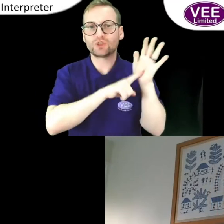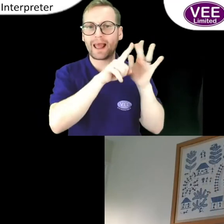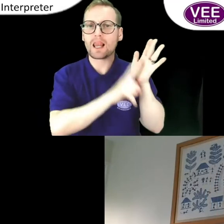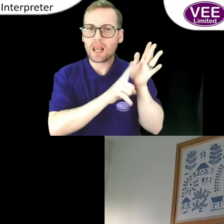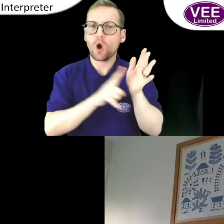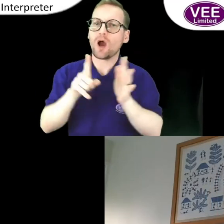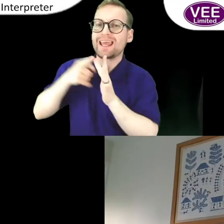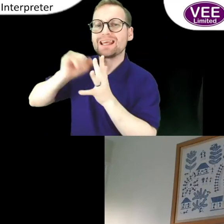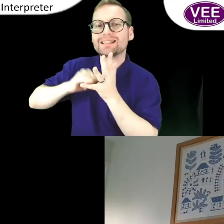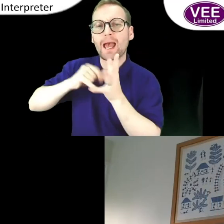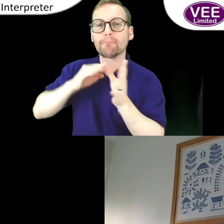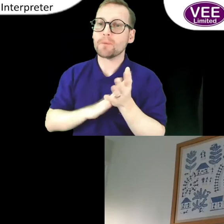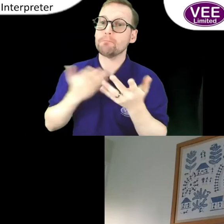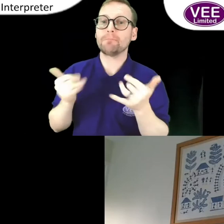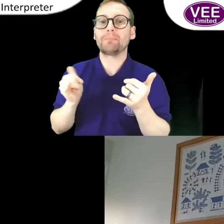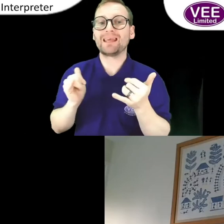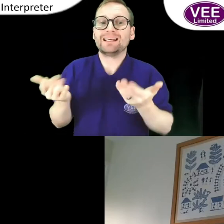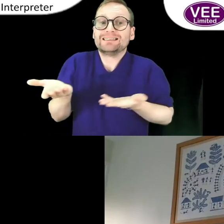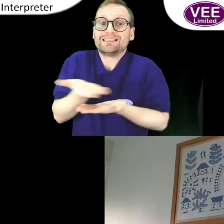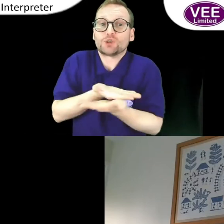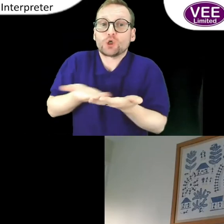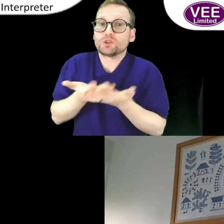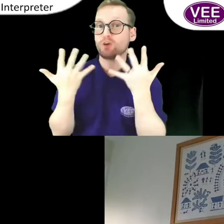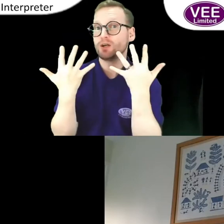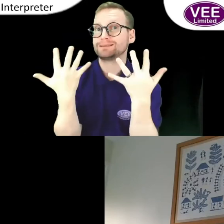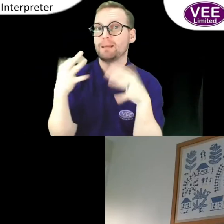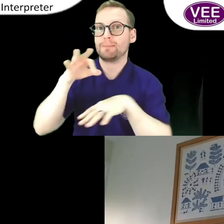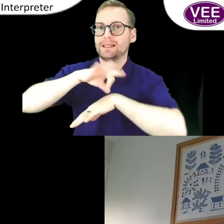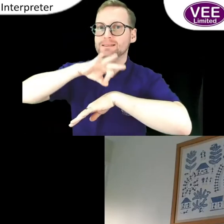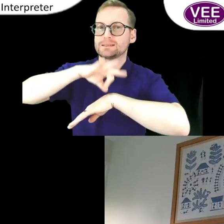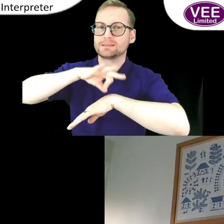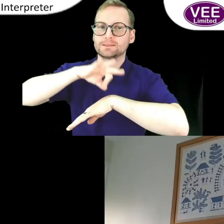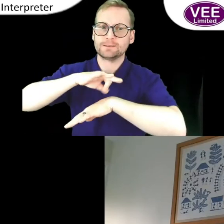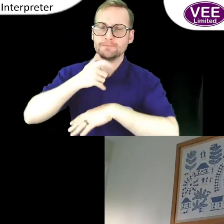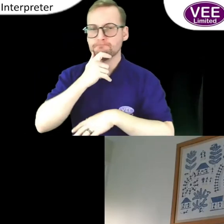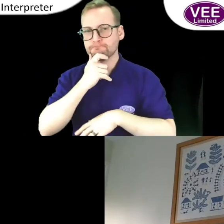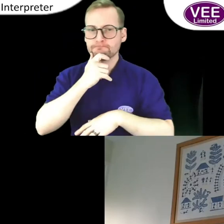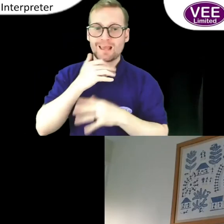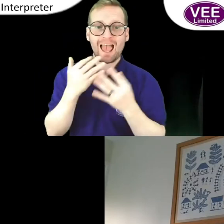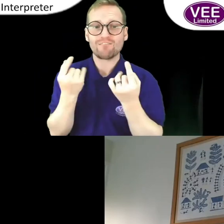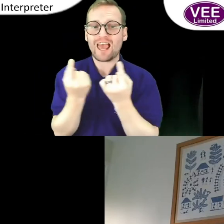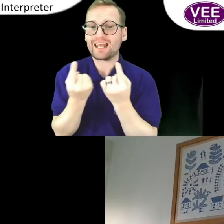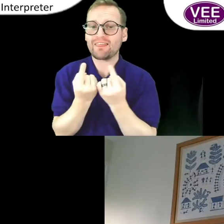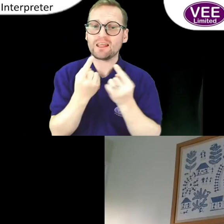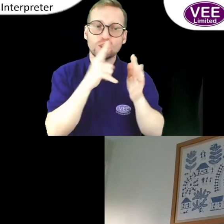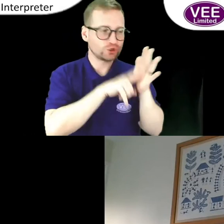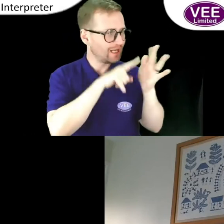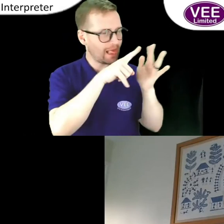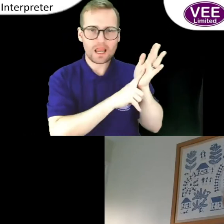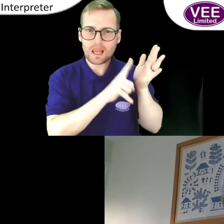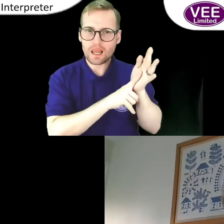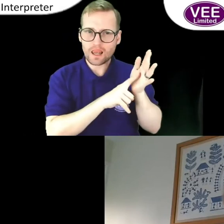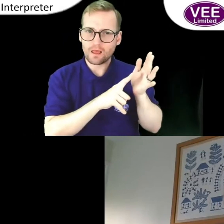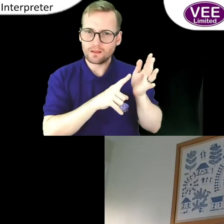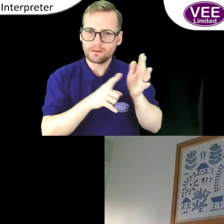open it up into a discussion for the next 10 minutes. Is there anything that Jill has raised, Issam, that you would